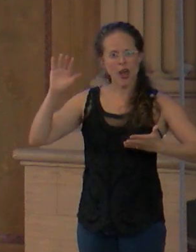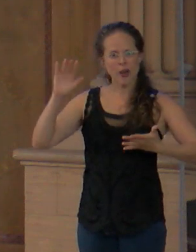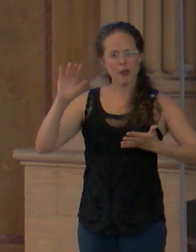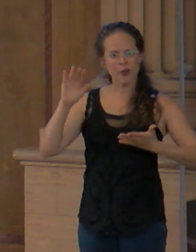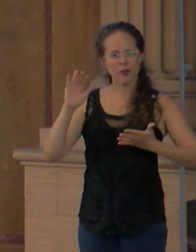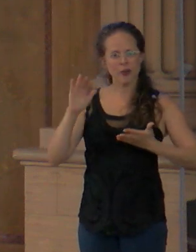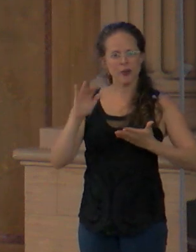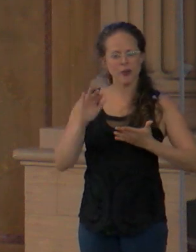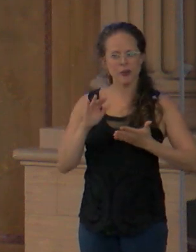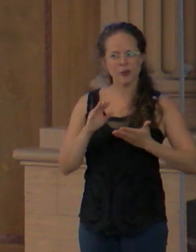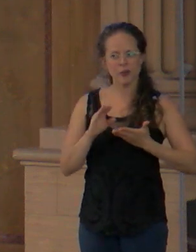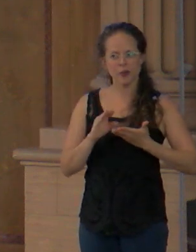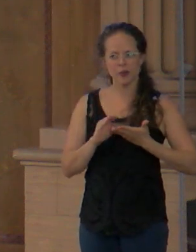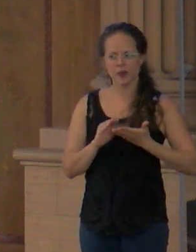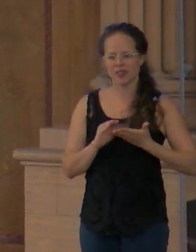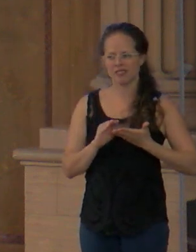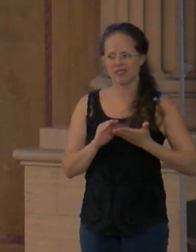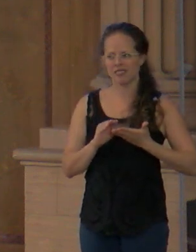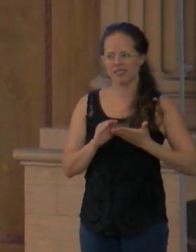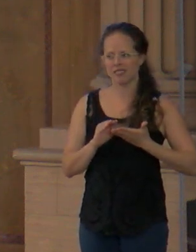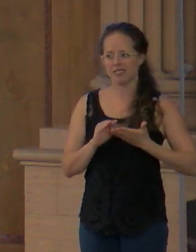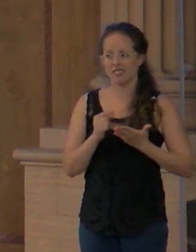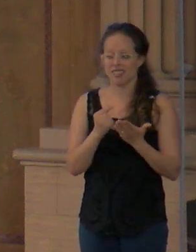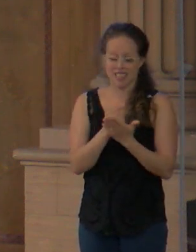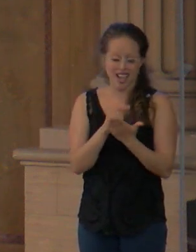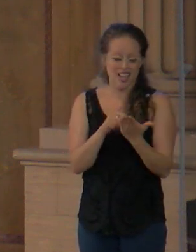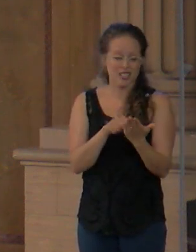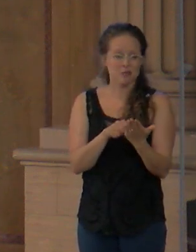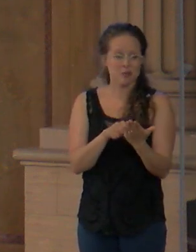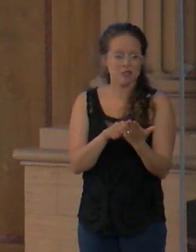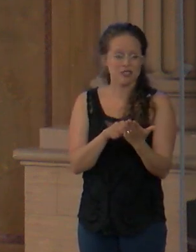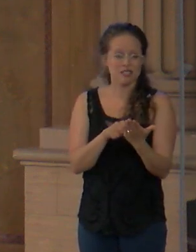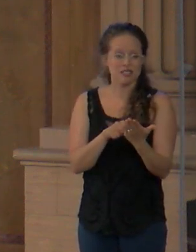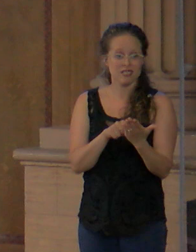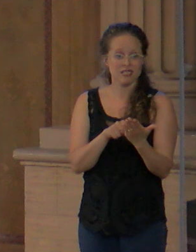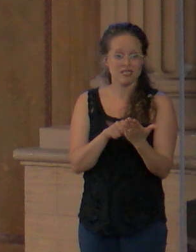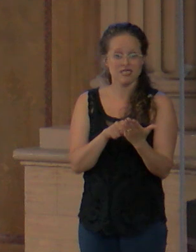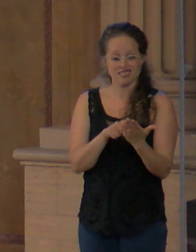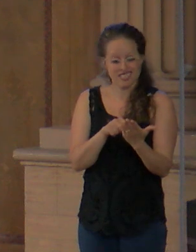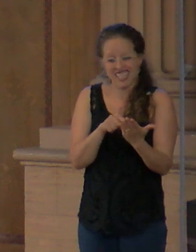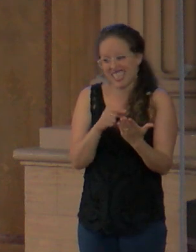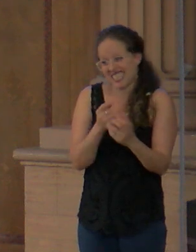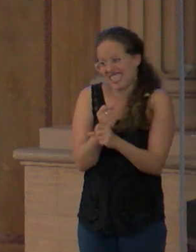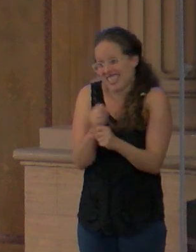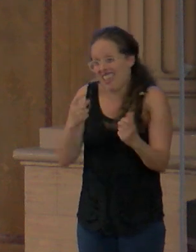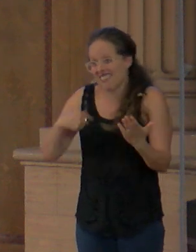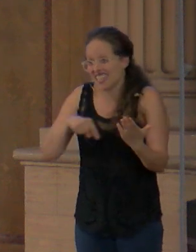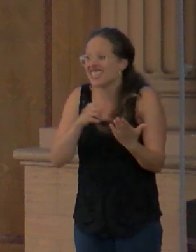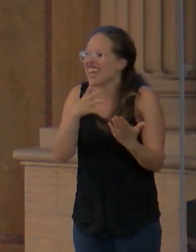So the gospel that saved us is the gospel that changes us and makes us into a more just people.